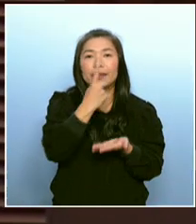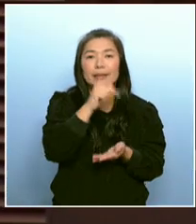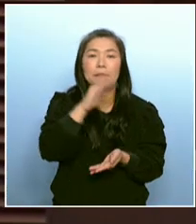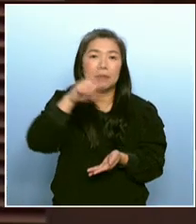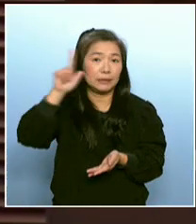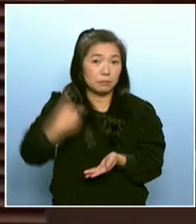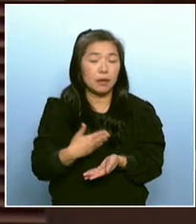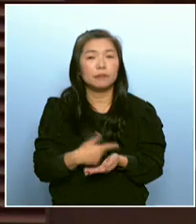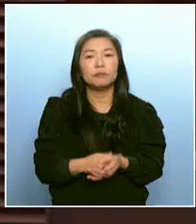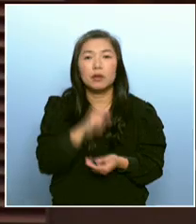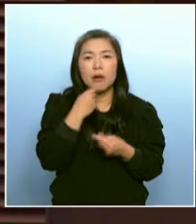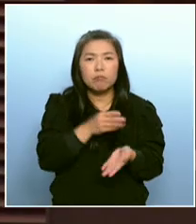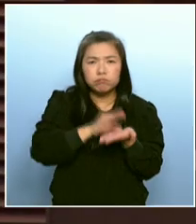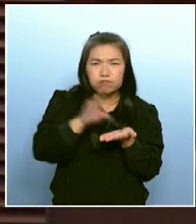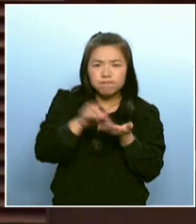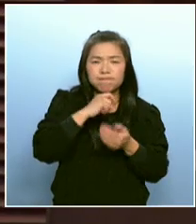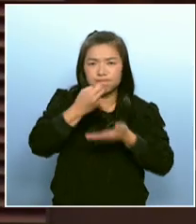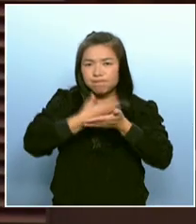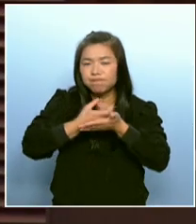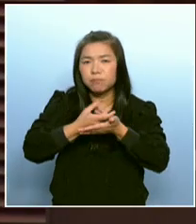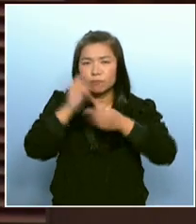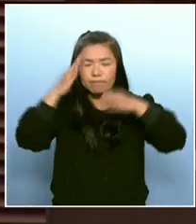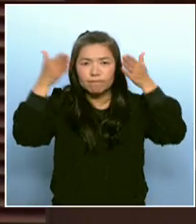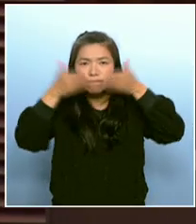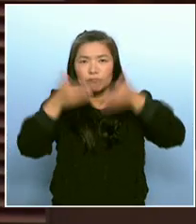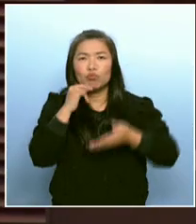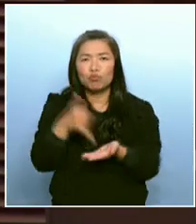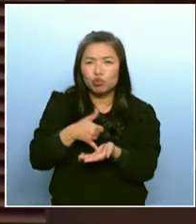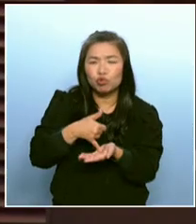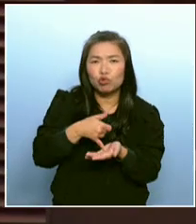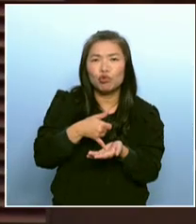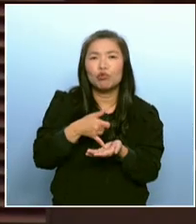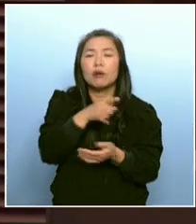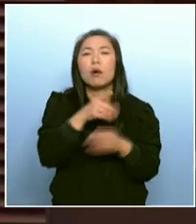in his 2025 policy address to inject $118 million to the fund